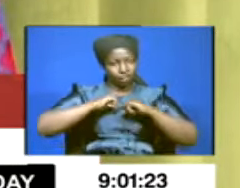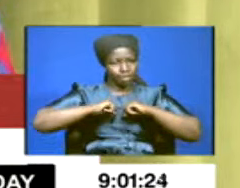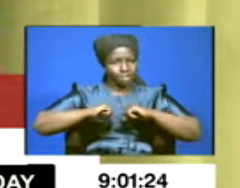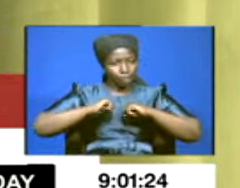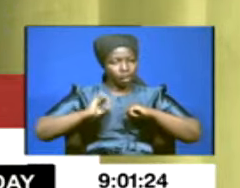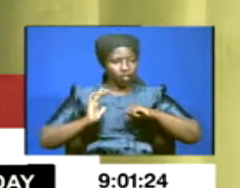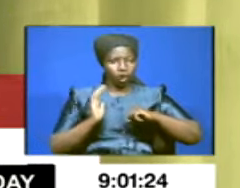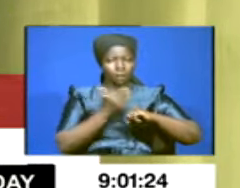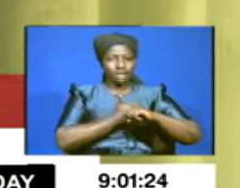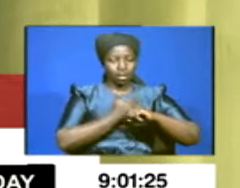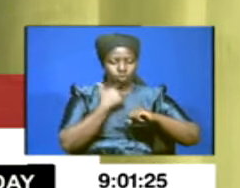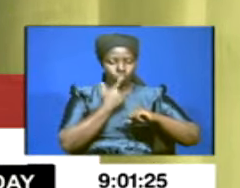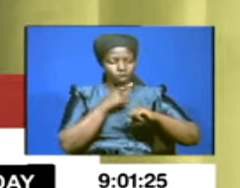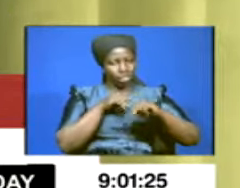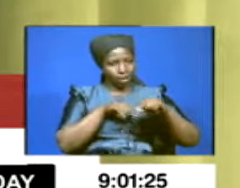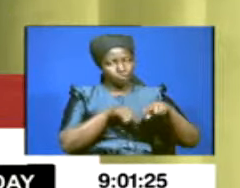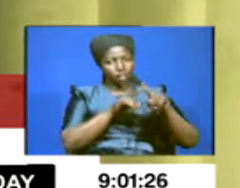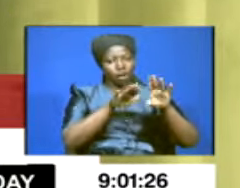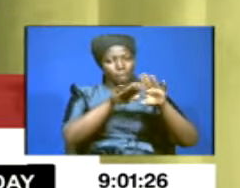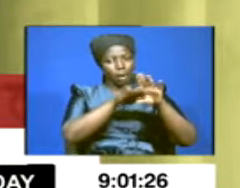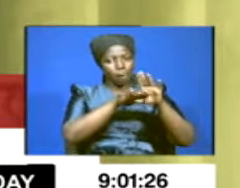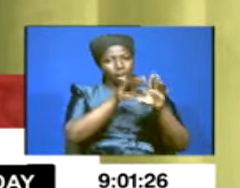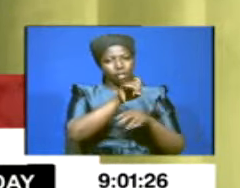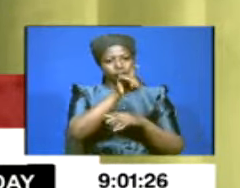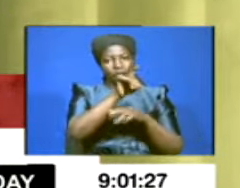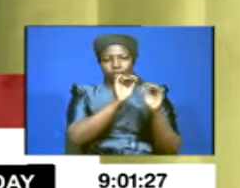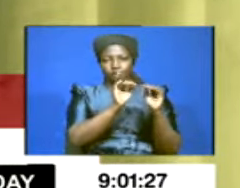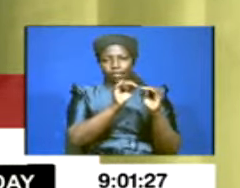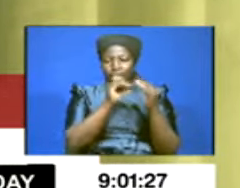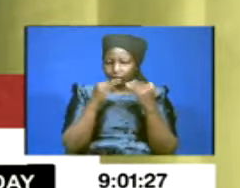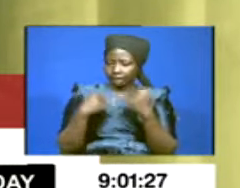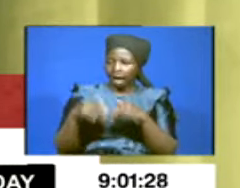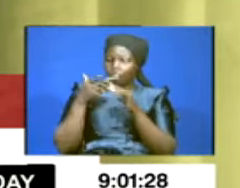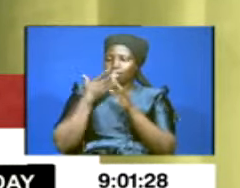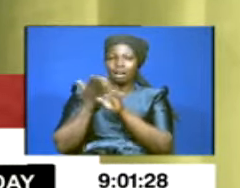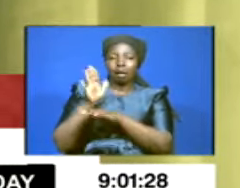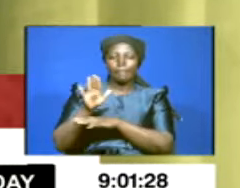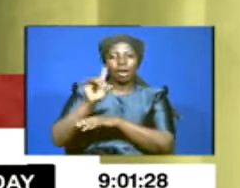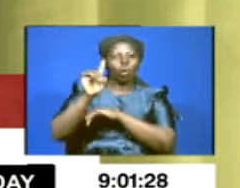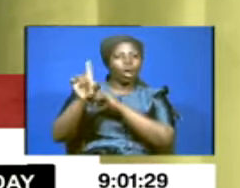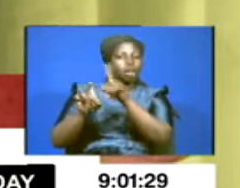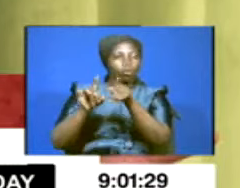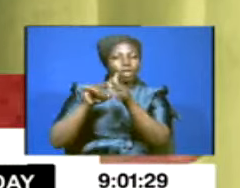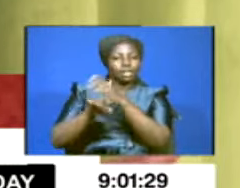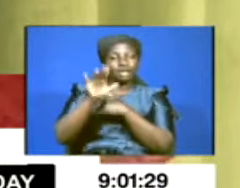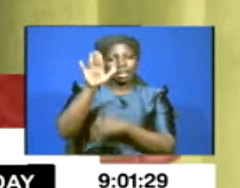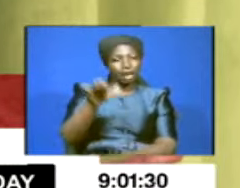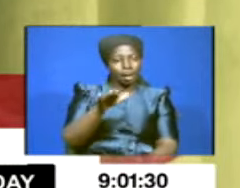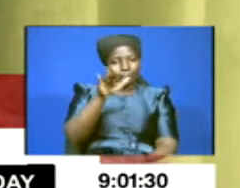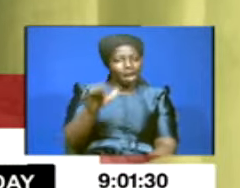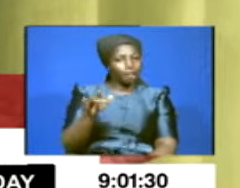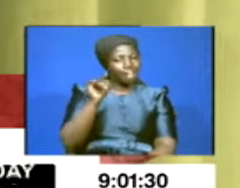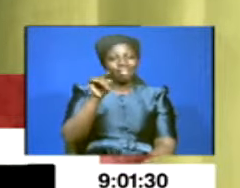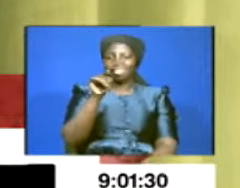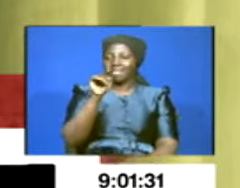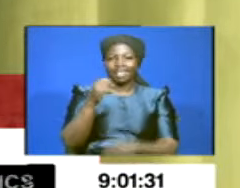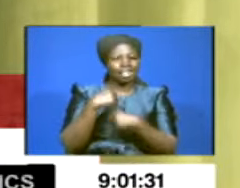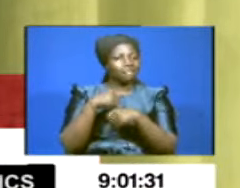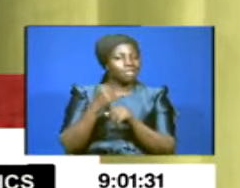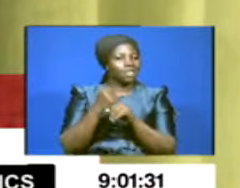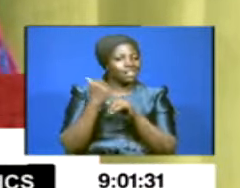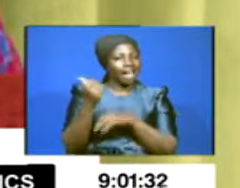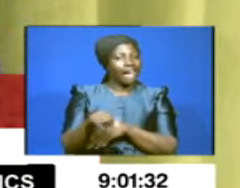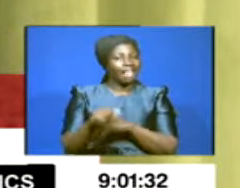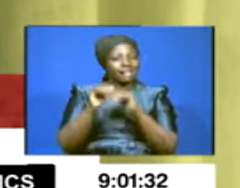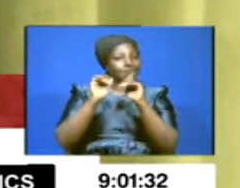are not members of the executive attempting to answer questions in parliament. It completely doesn't make sense.